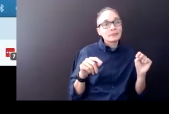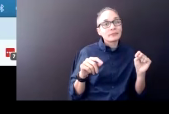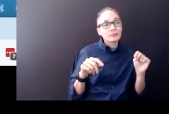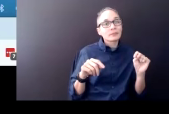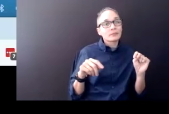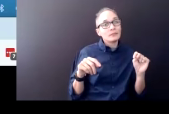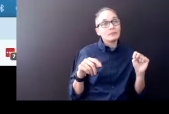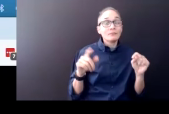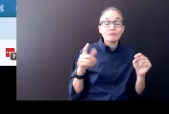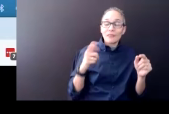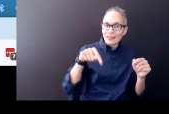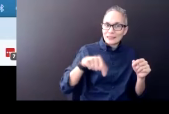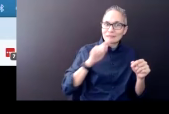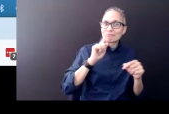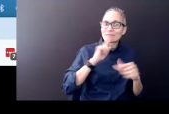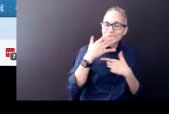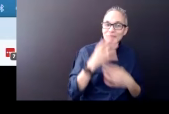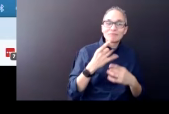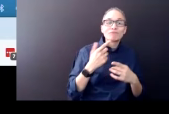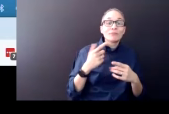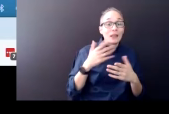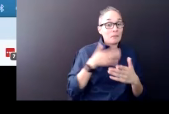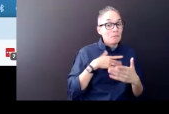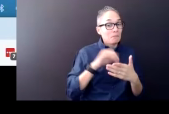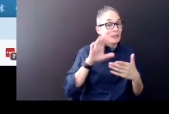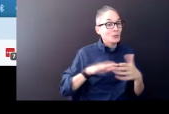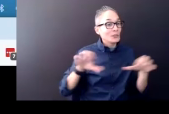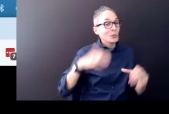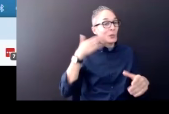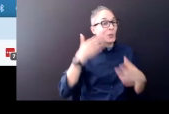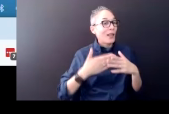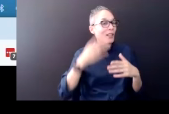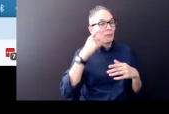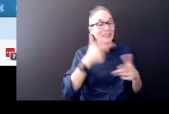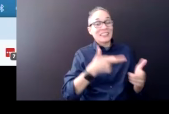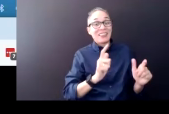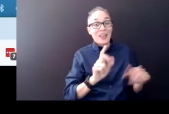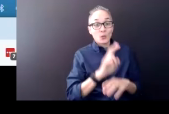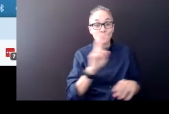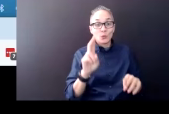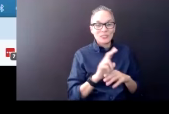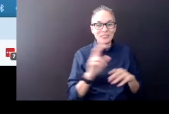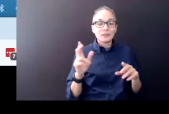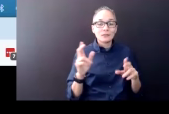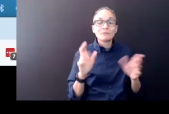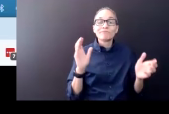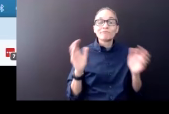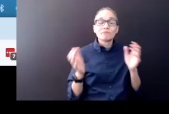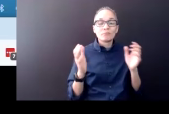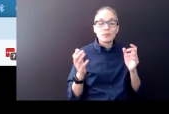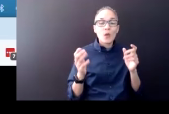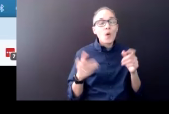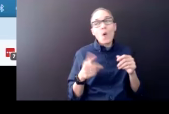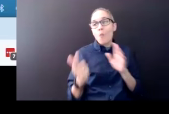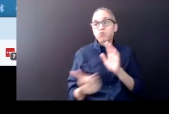been engaging, and the students are doing well in the class because they're being allowed to use it versus, oh,